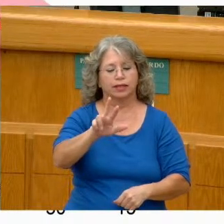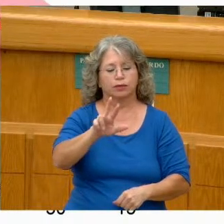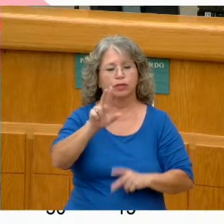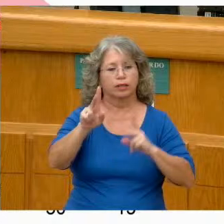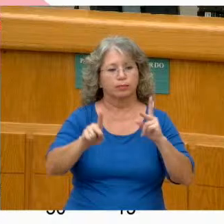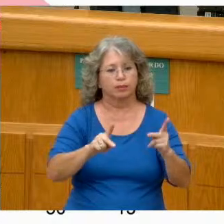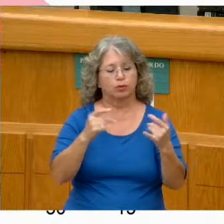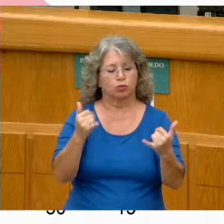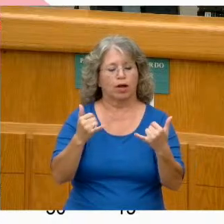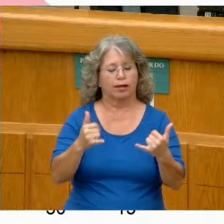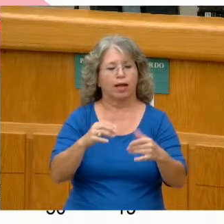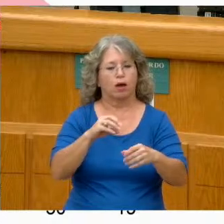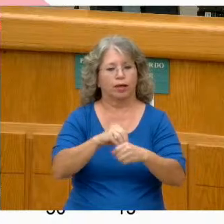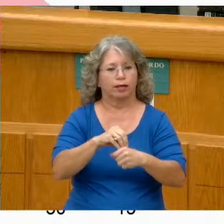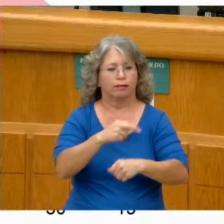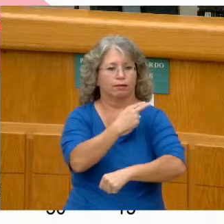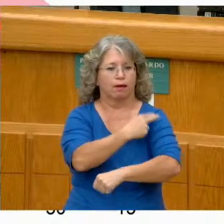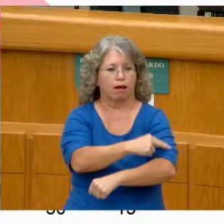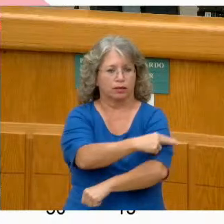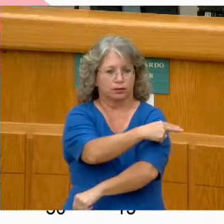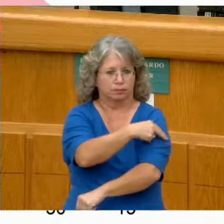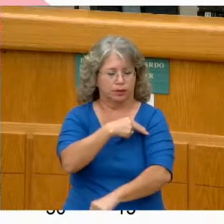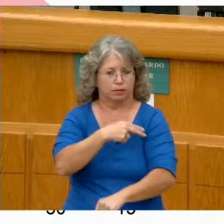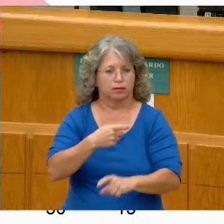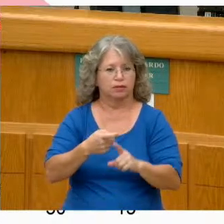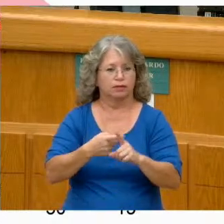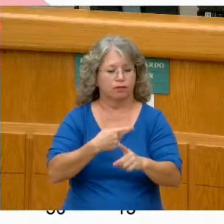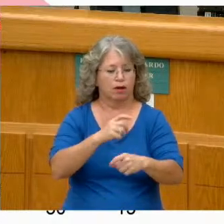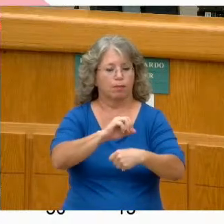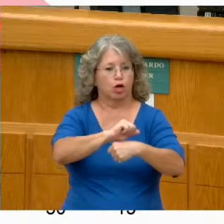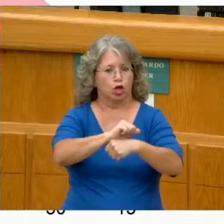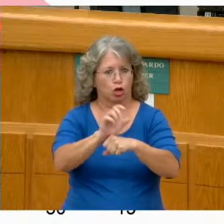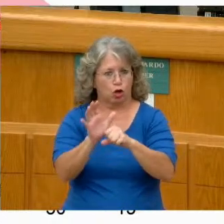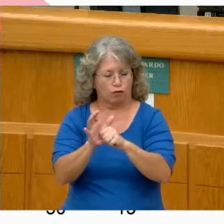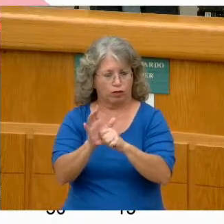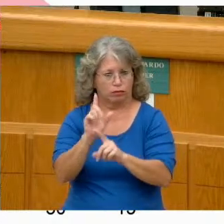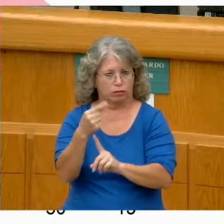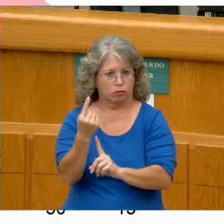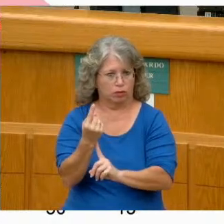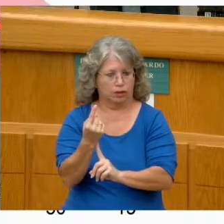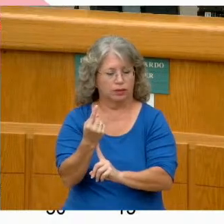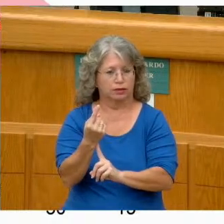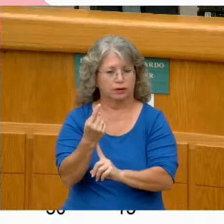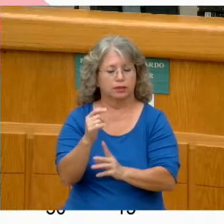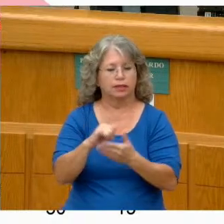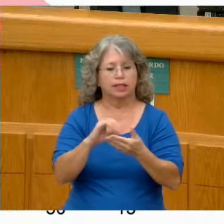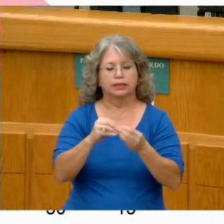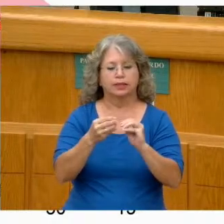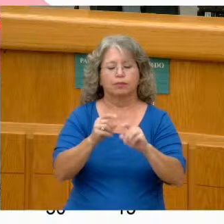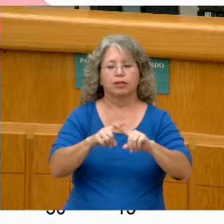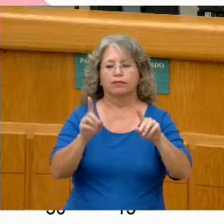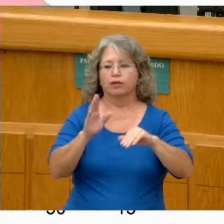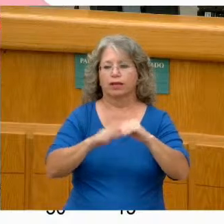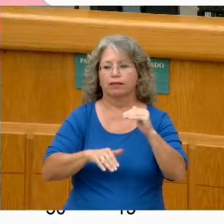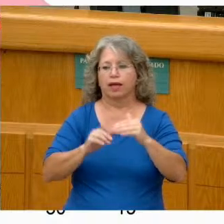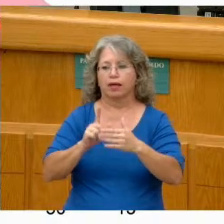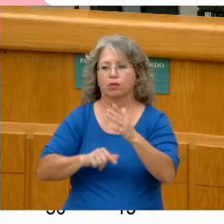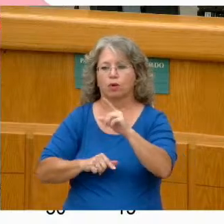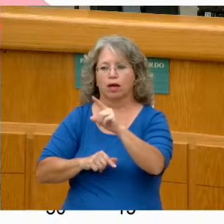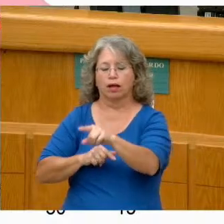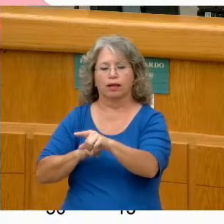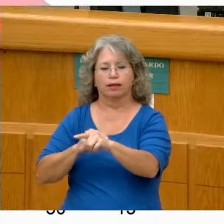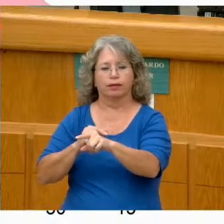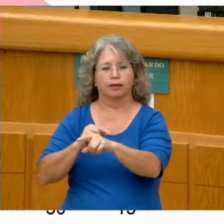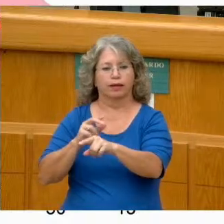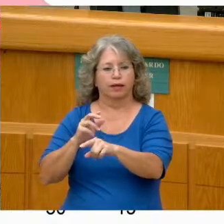presently hospitalized due to COVID-19 in the Coastal Bend area. Now, this number is different than the one that the public health director